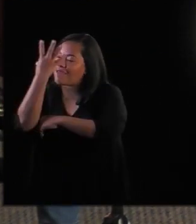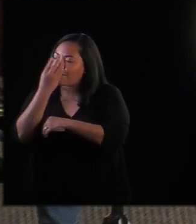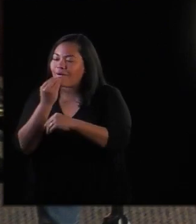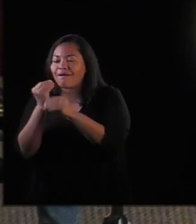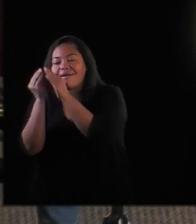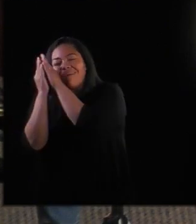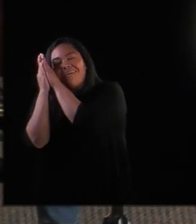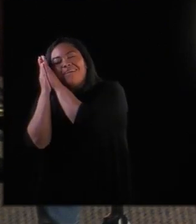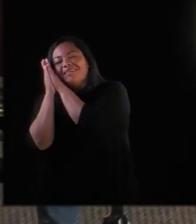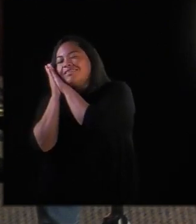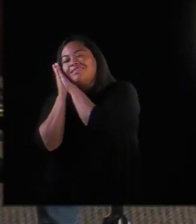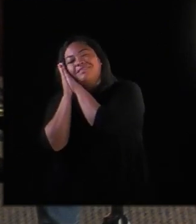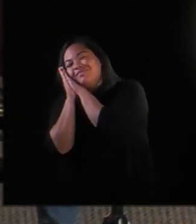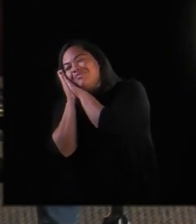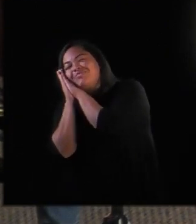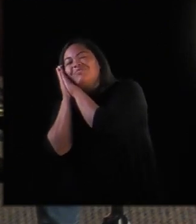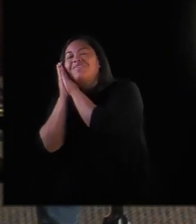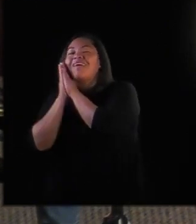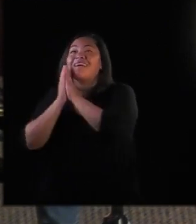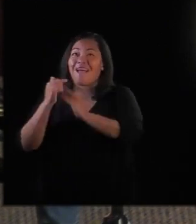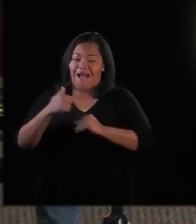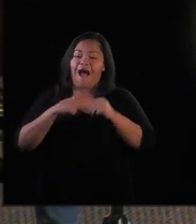till I lay my head down,